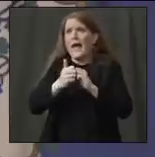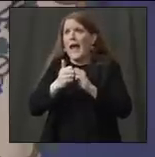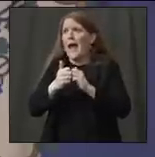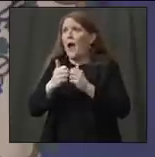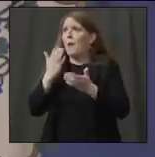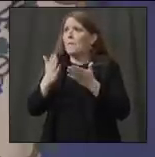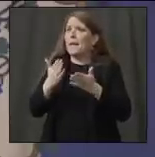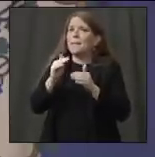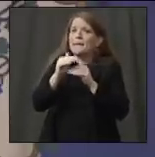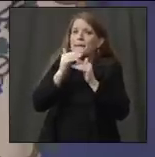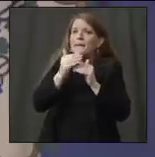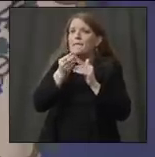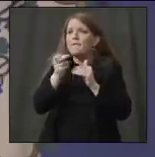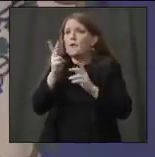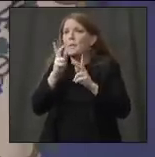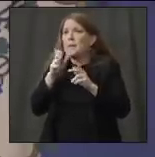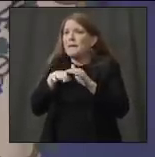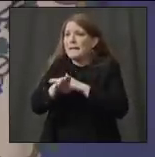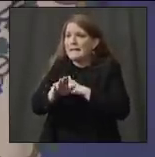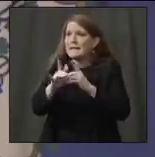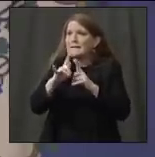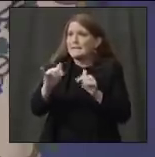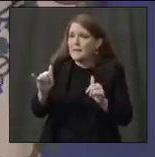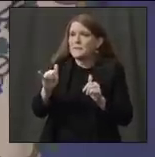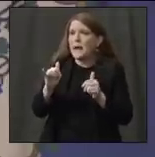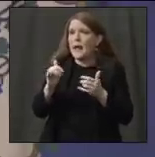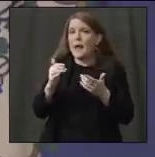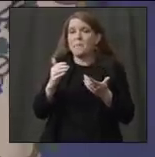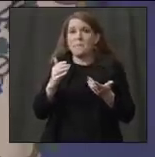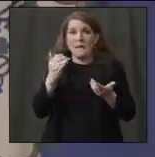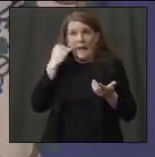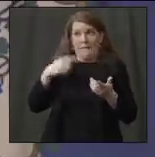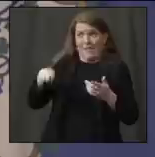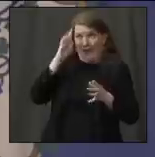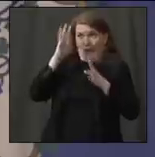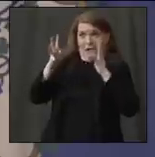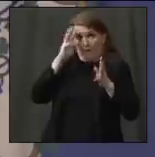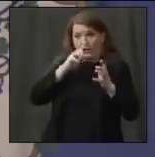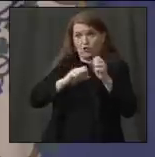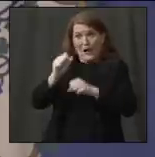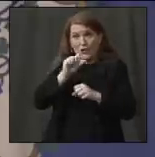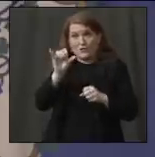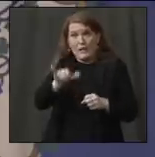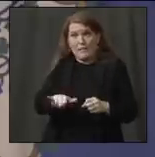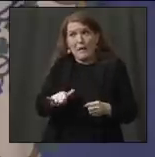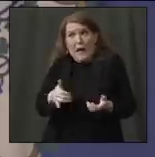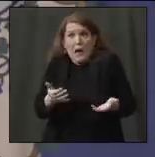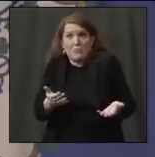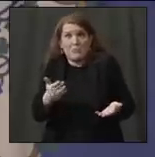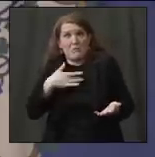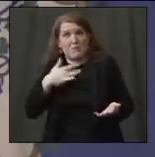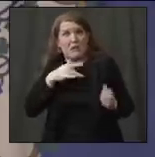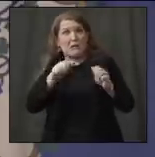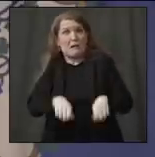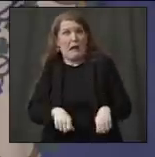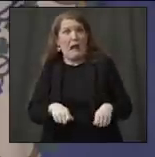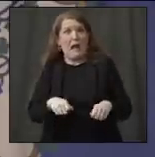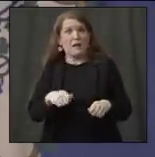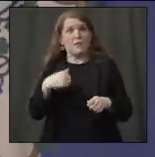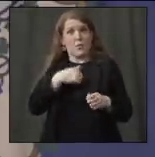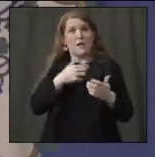us to think about reopening? And the answer to that is yes. We're getting the best ideas from the people who are absolutely impacted by